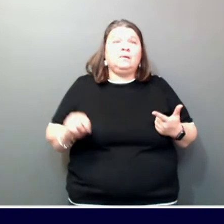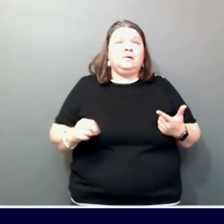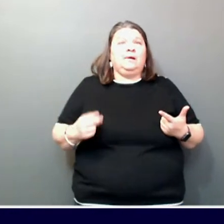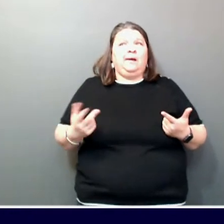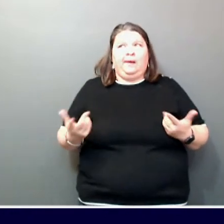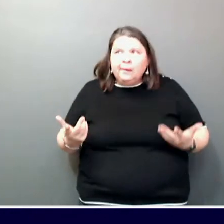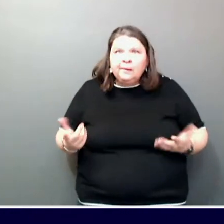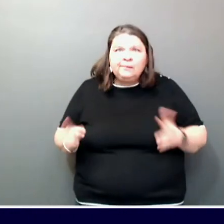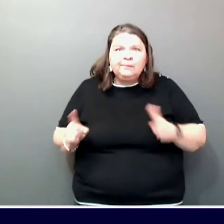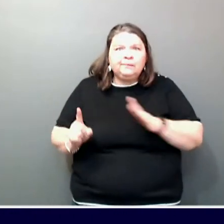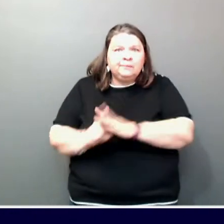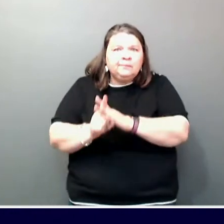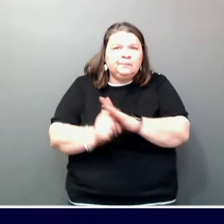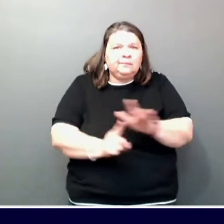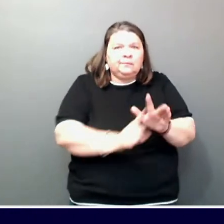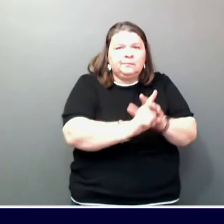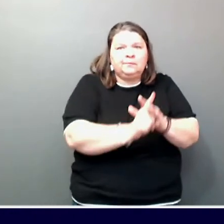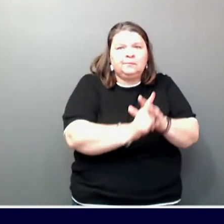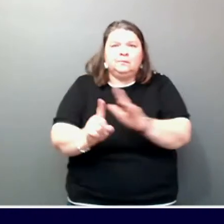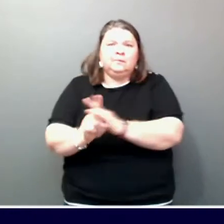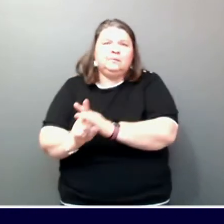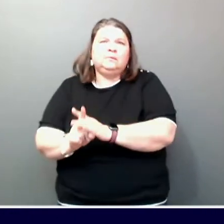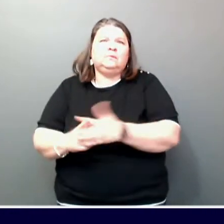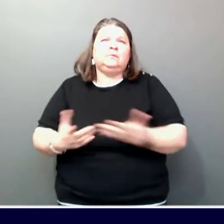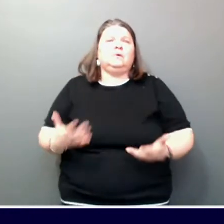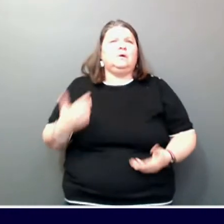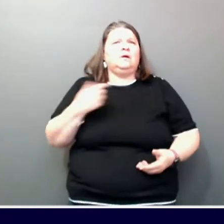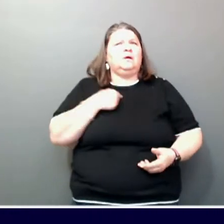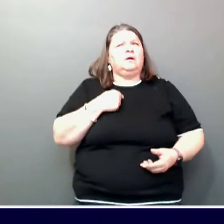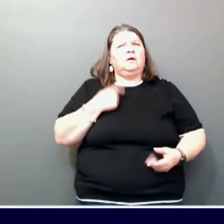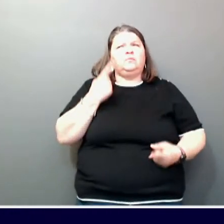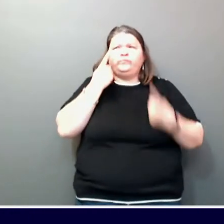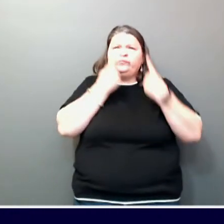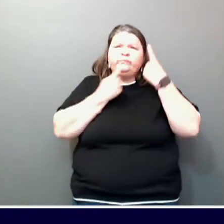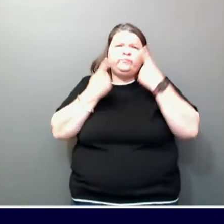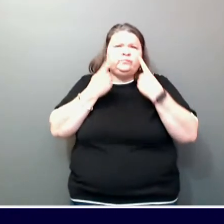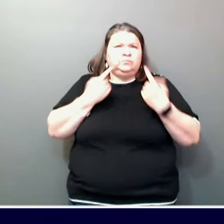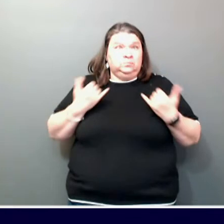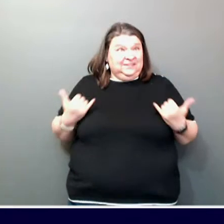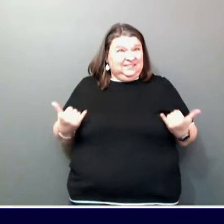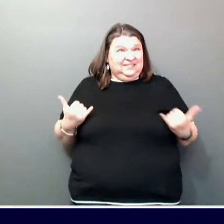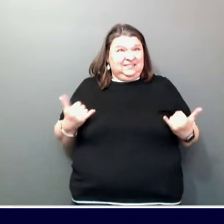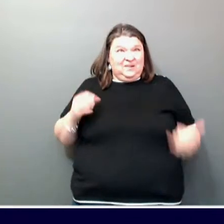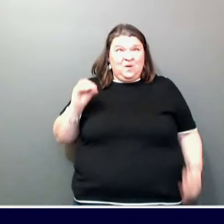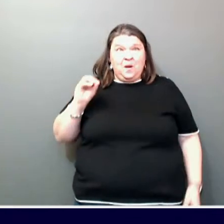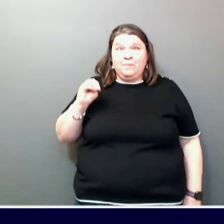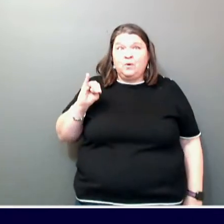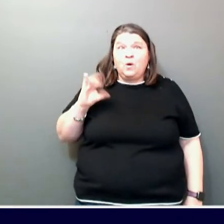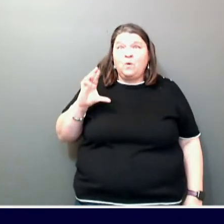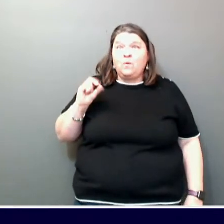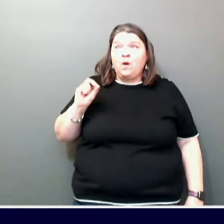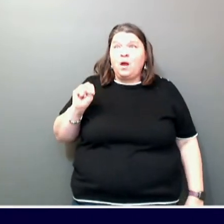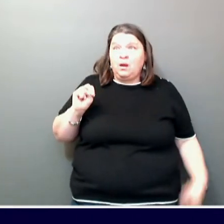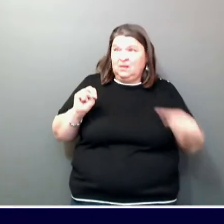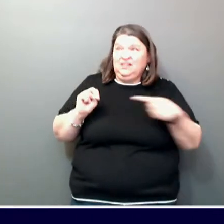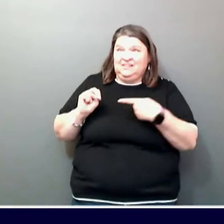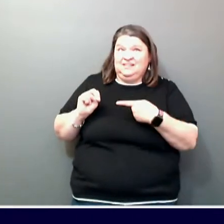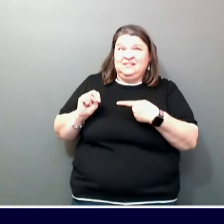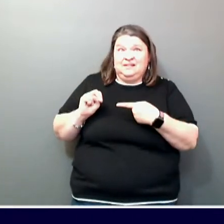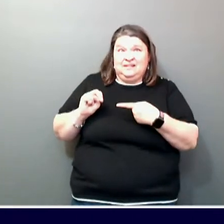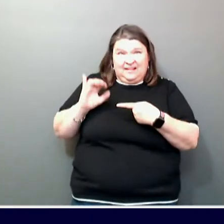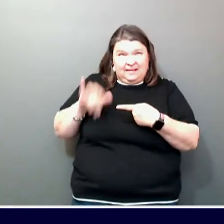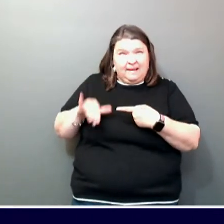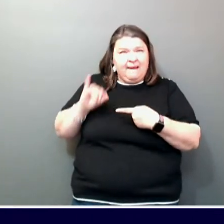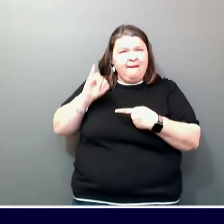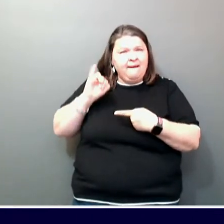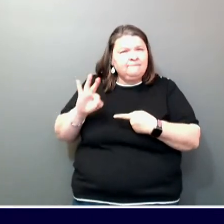get past Omicron to live our lives again for the first time in 2 years, where it isn't really over? Like, how do you